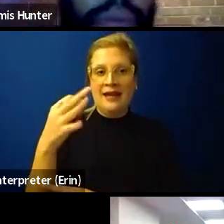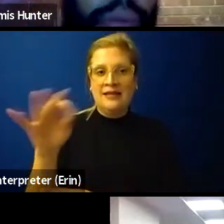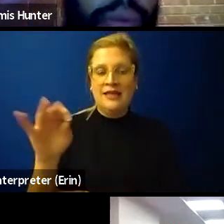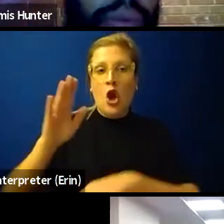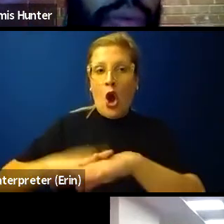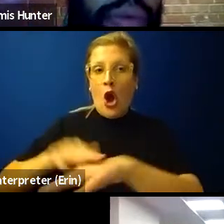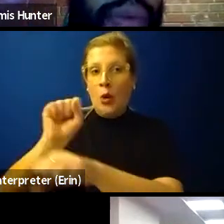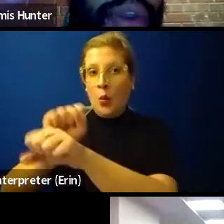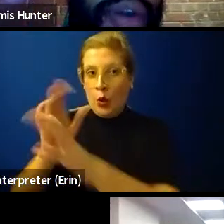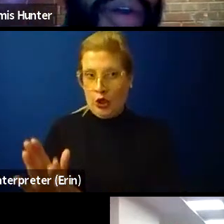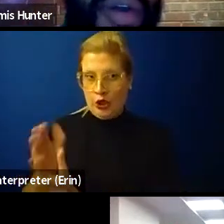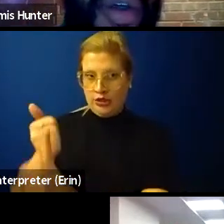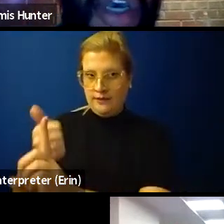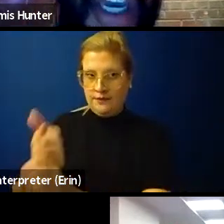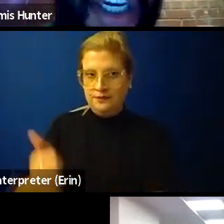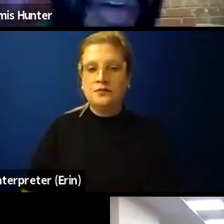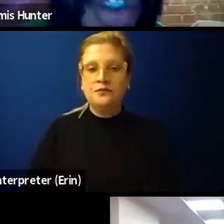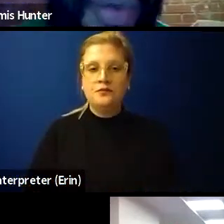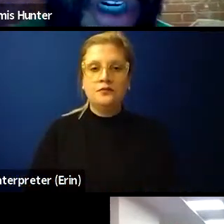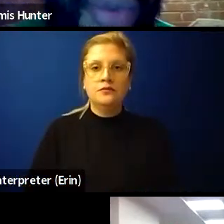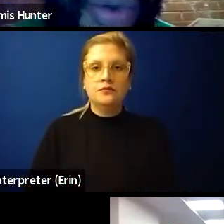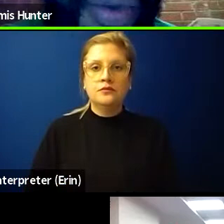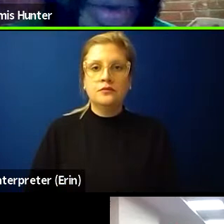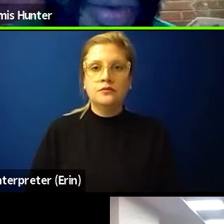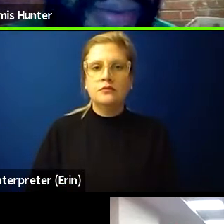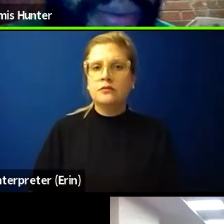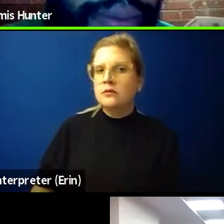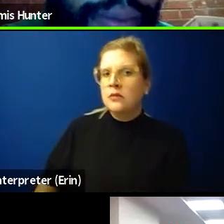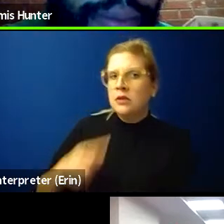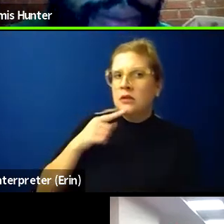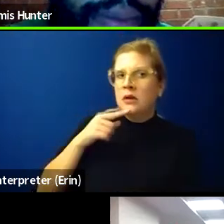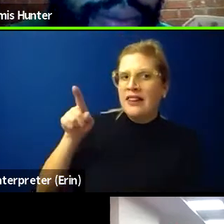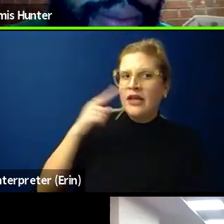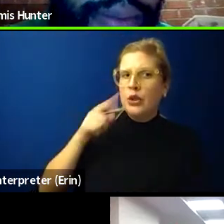Lost audio. And Nokomis, you went on mute.